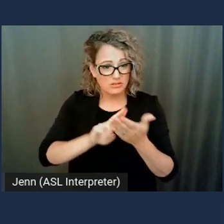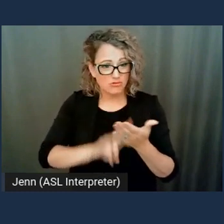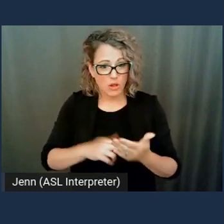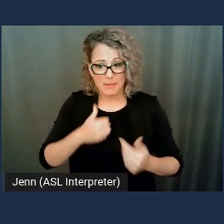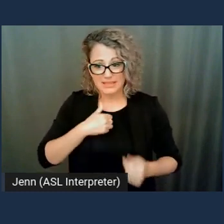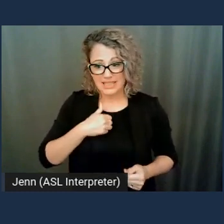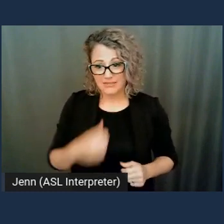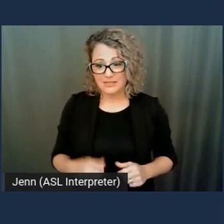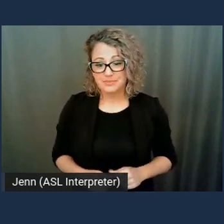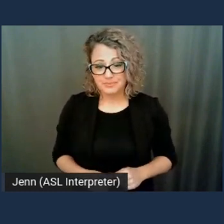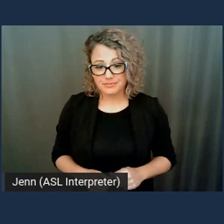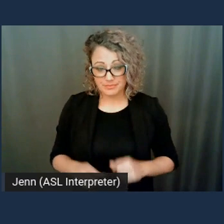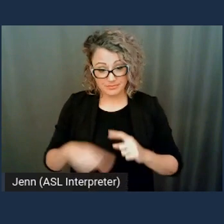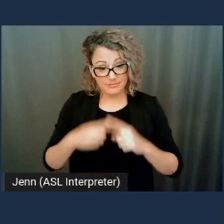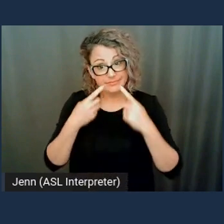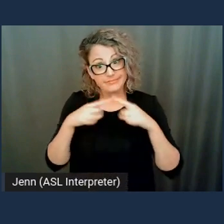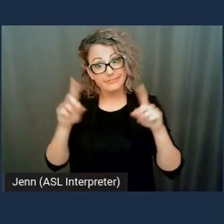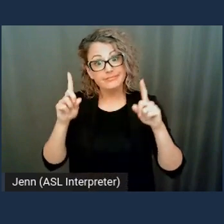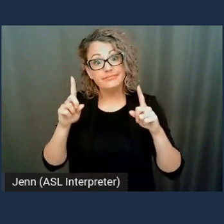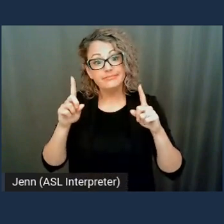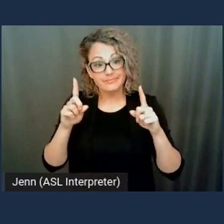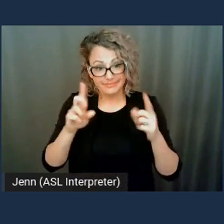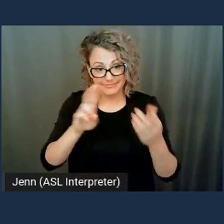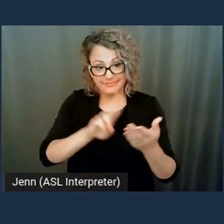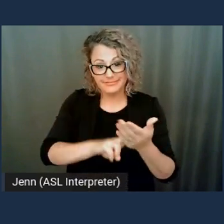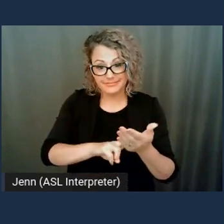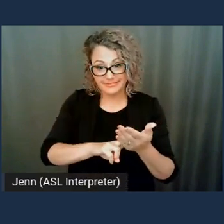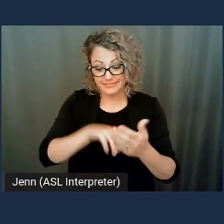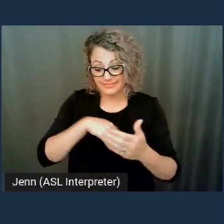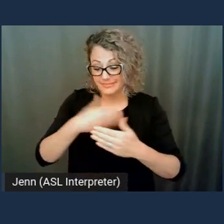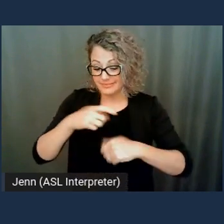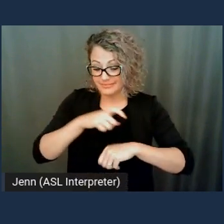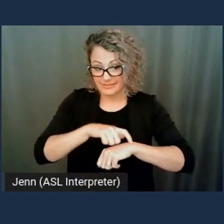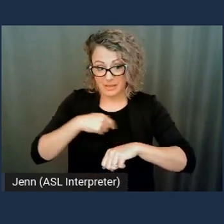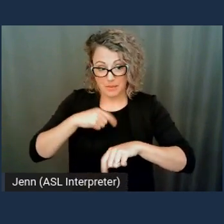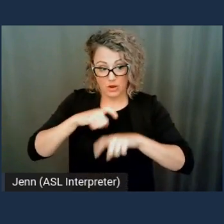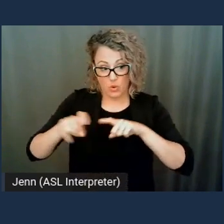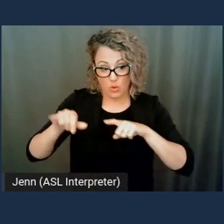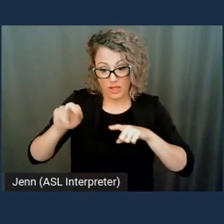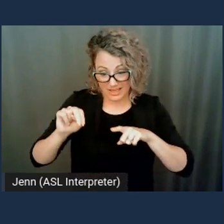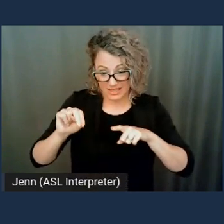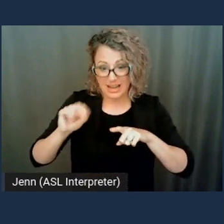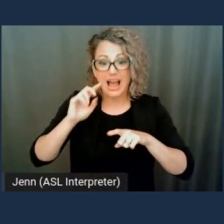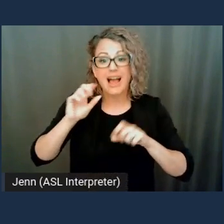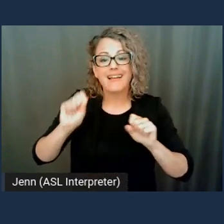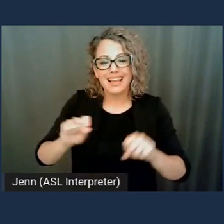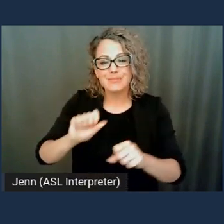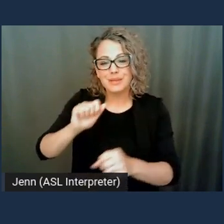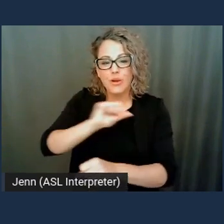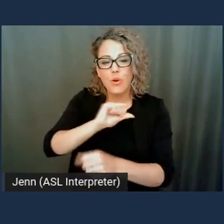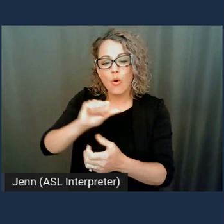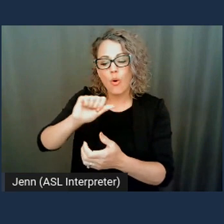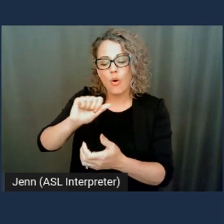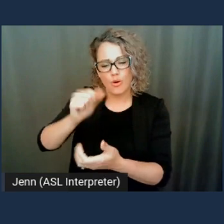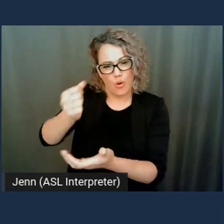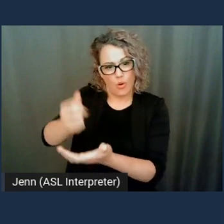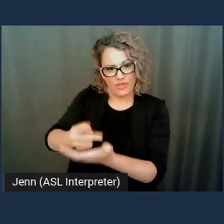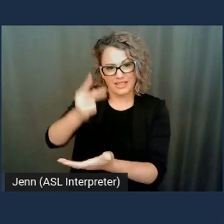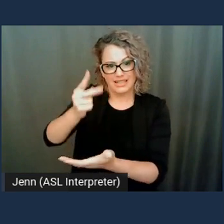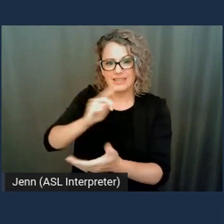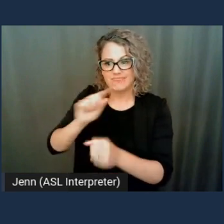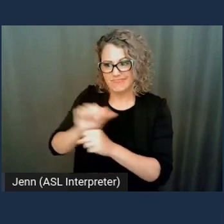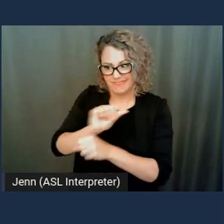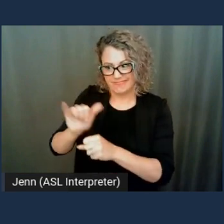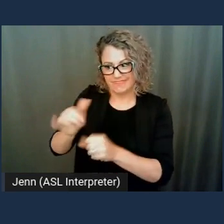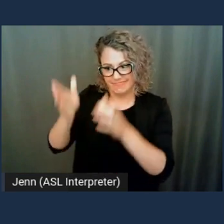Once I'm enrolled, the next time I call in, I can be authenticated with as little as 10 seconds of speech, excluding